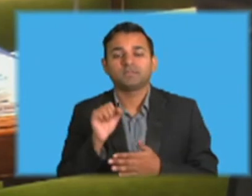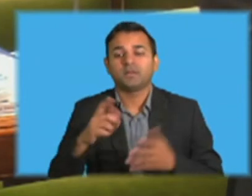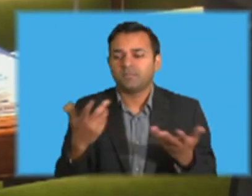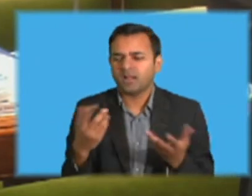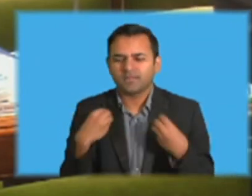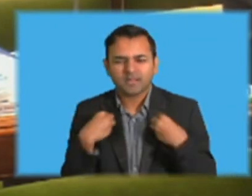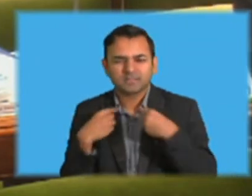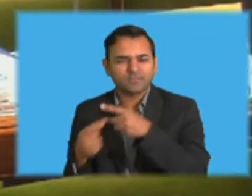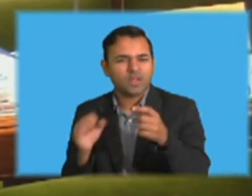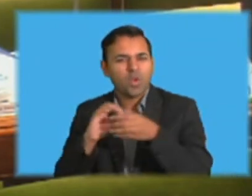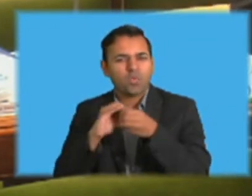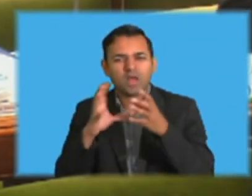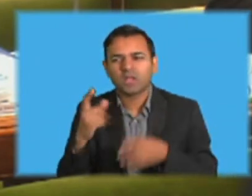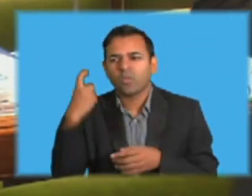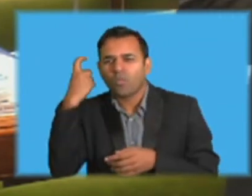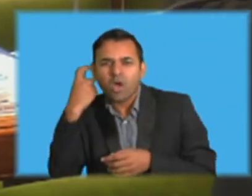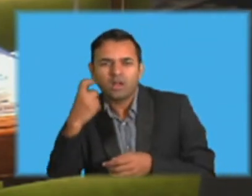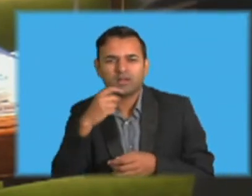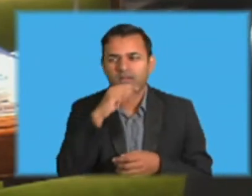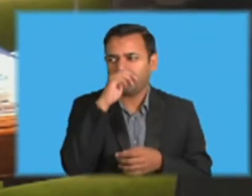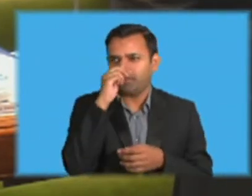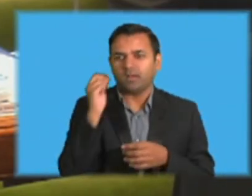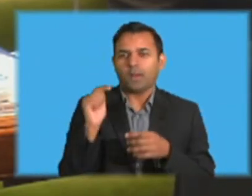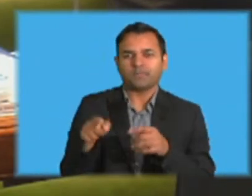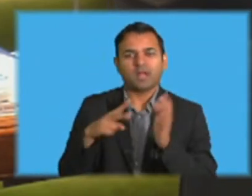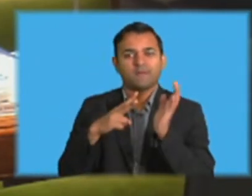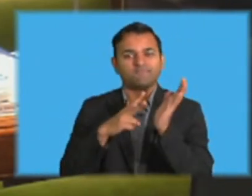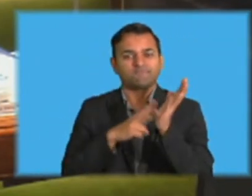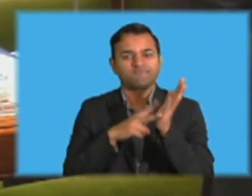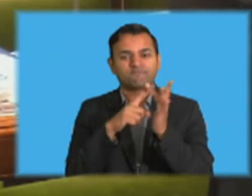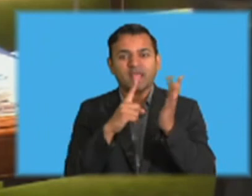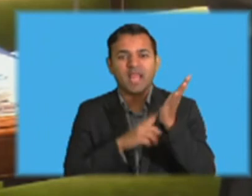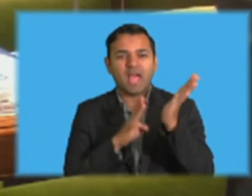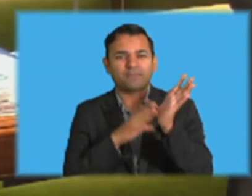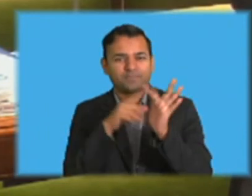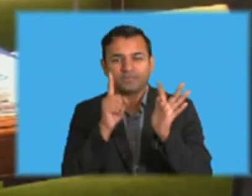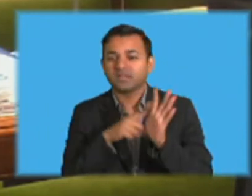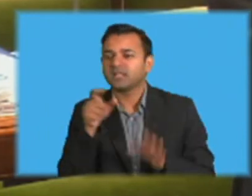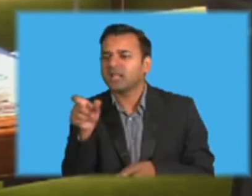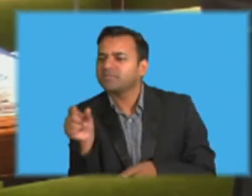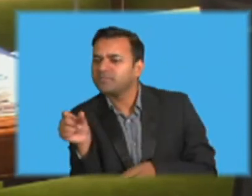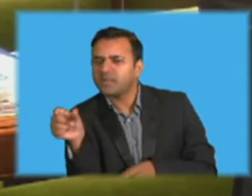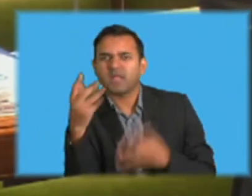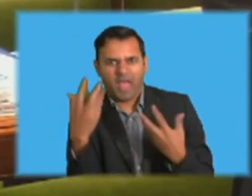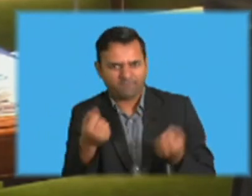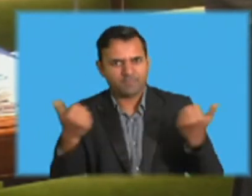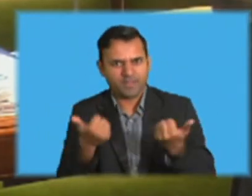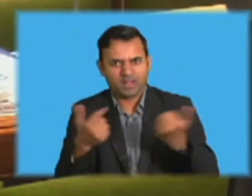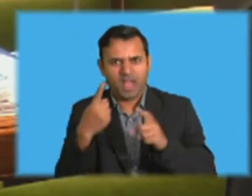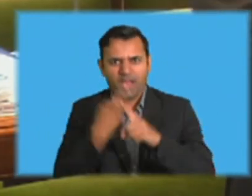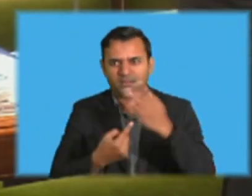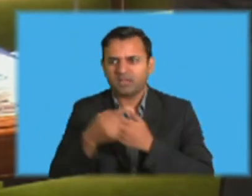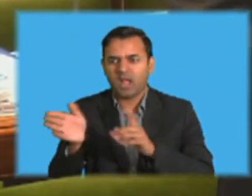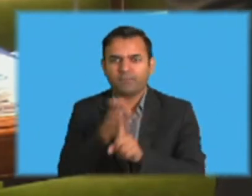routes, the one that was actually highlighted was Besari Lamy area, that there was a lot of abuse going on. The passengers simply coming